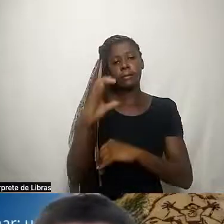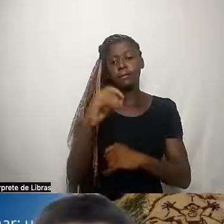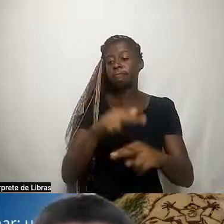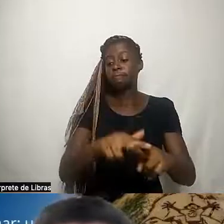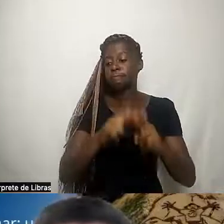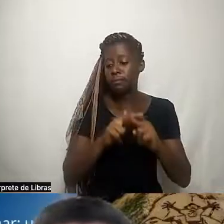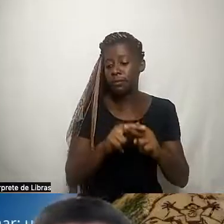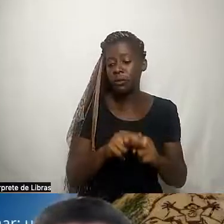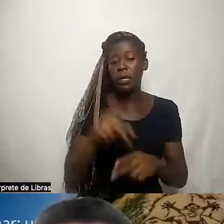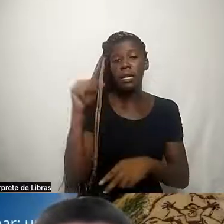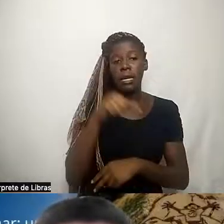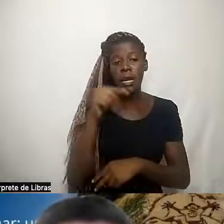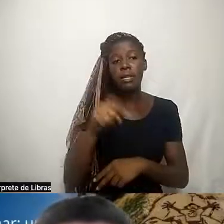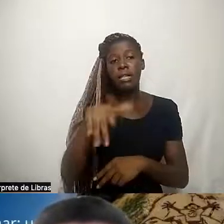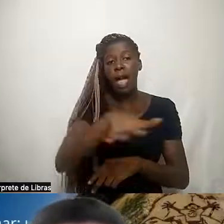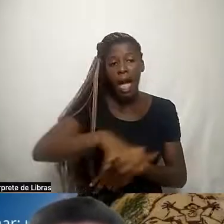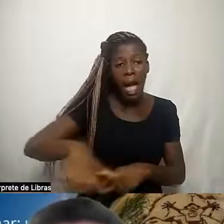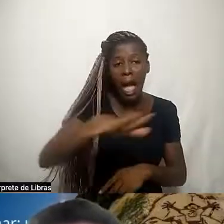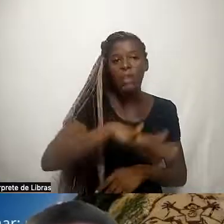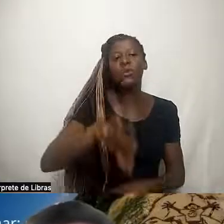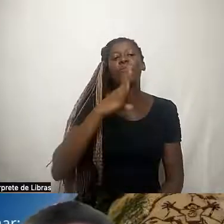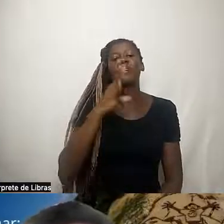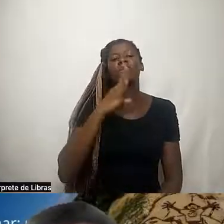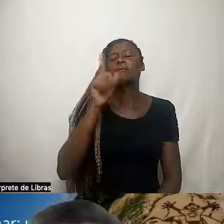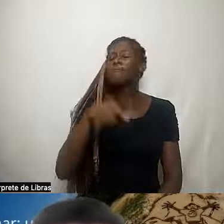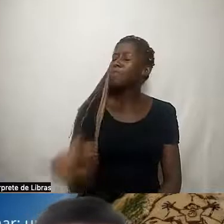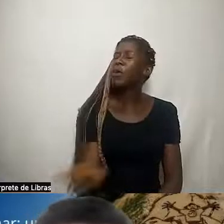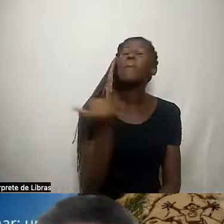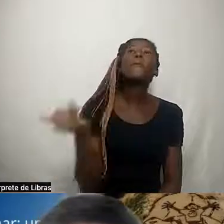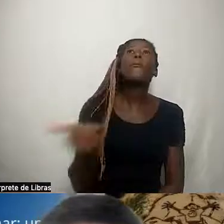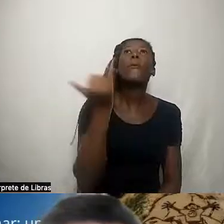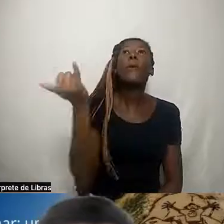So in this way, this access